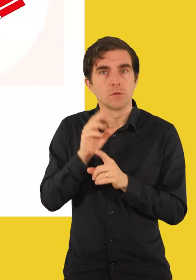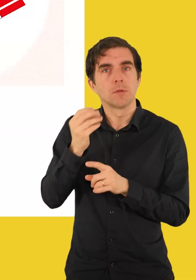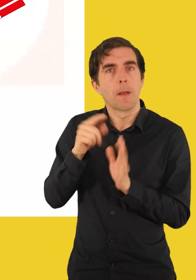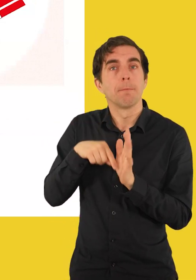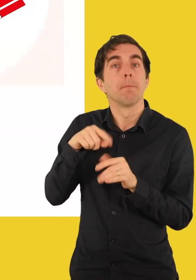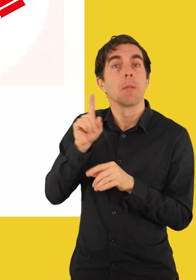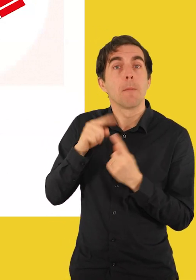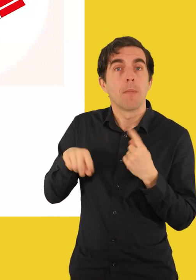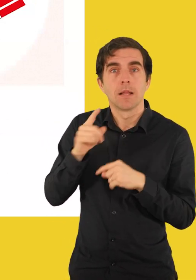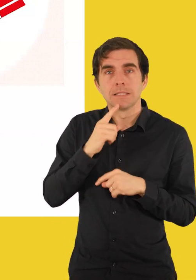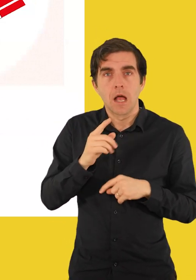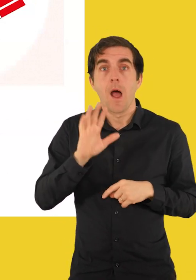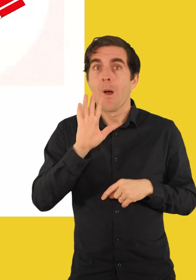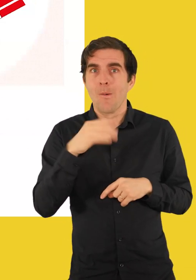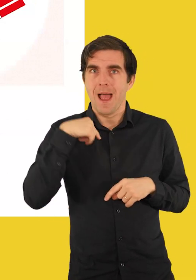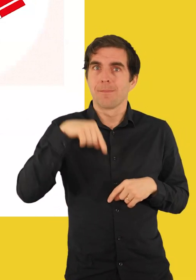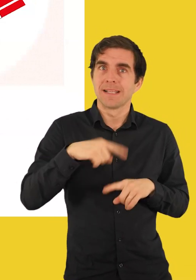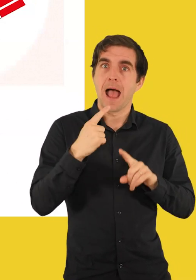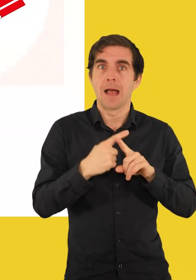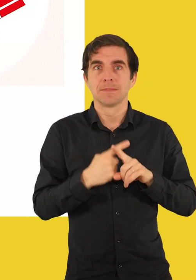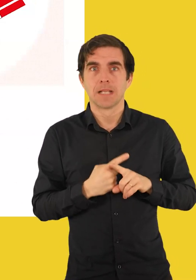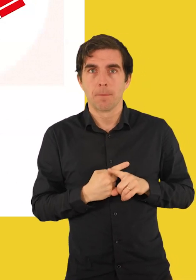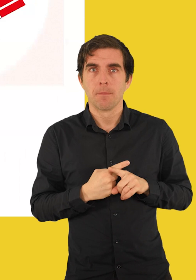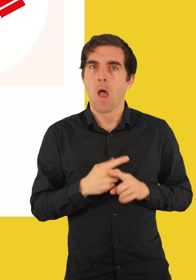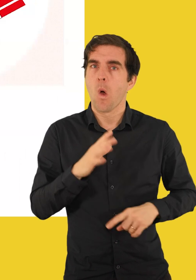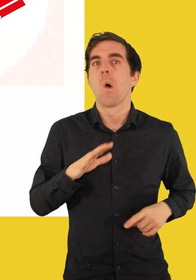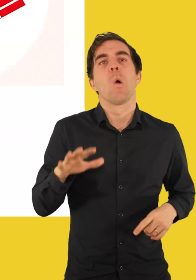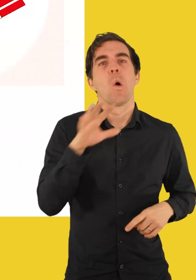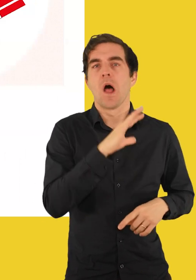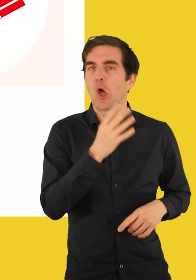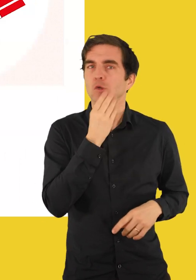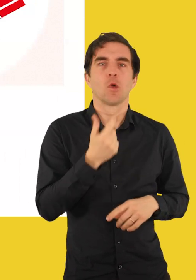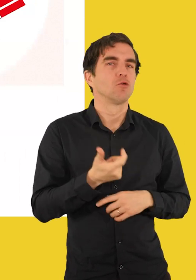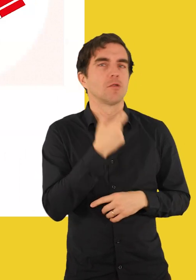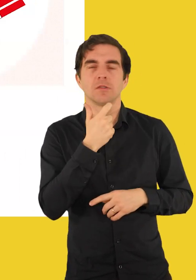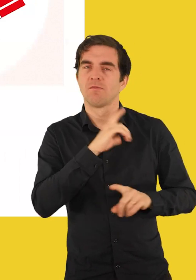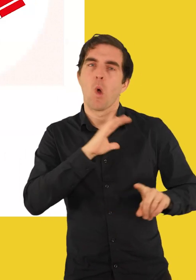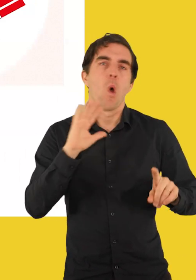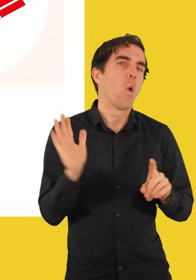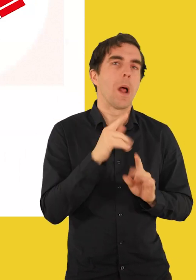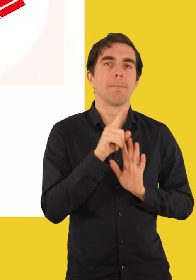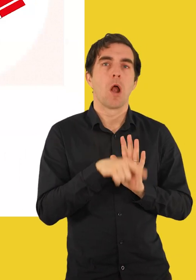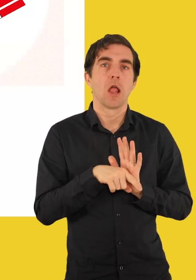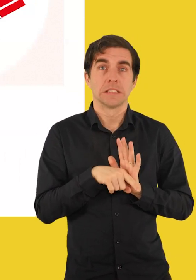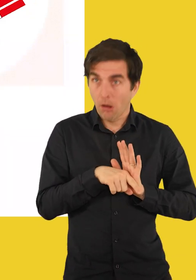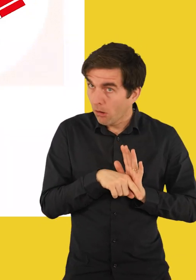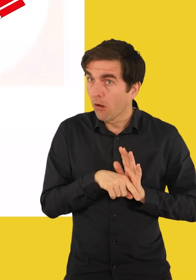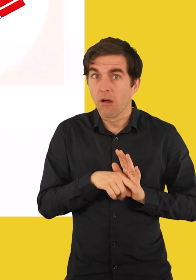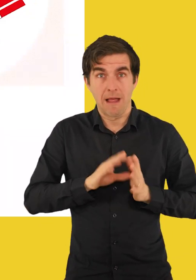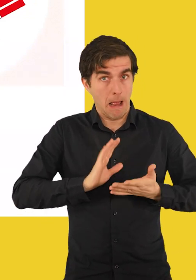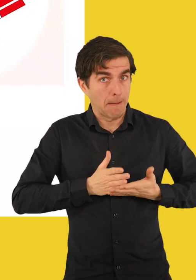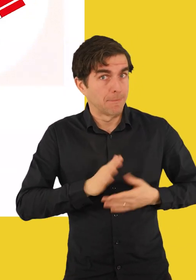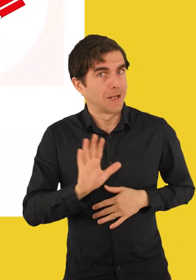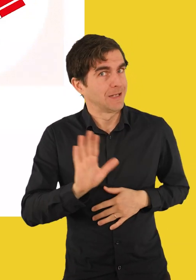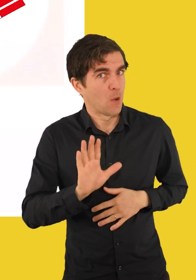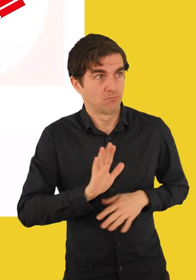noticed that sometimes people think that, oh, and now in Amsterdam, everyone is implementing the donut in every policy. Unfortunately,